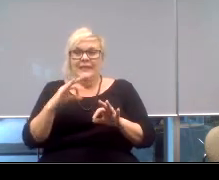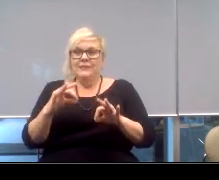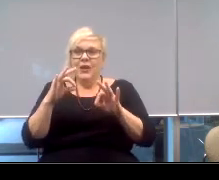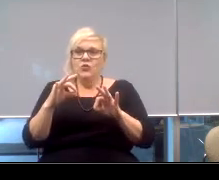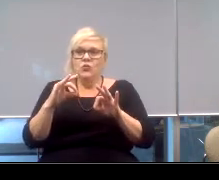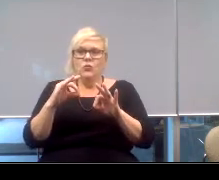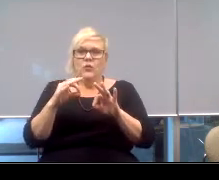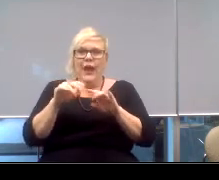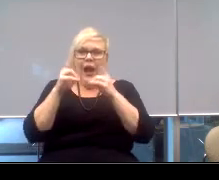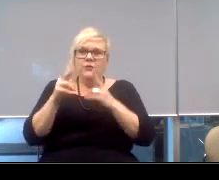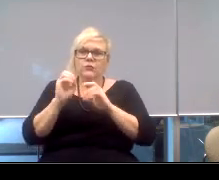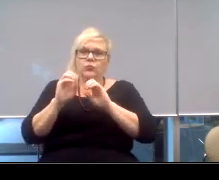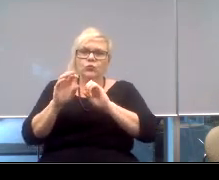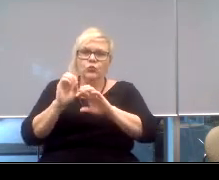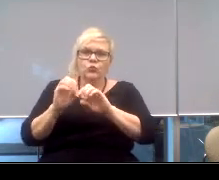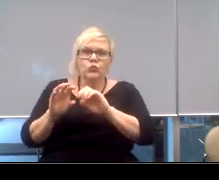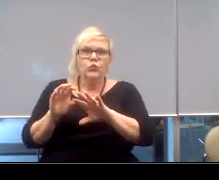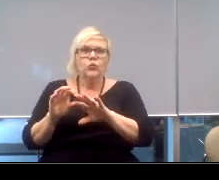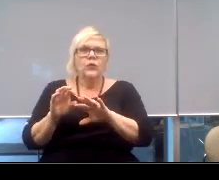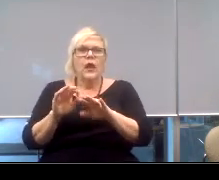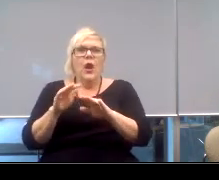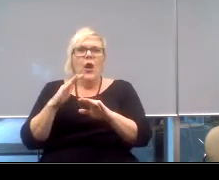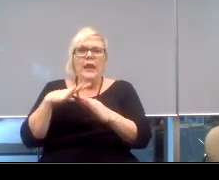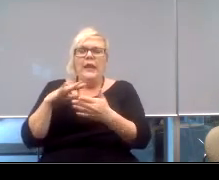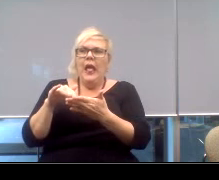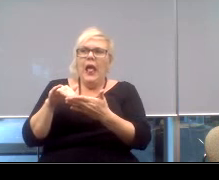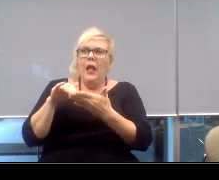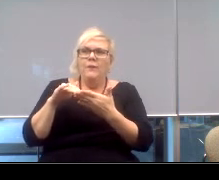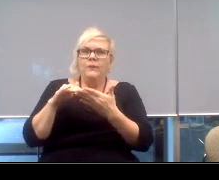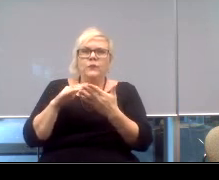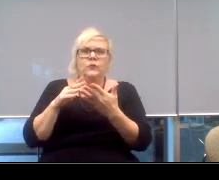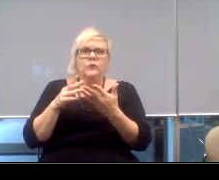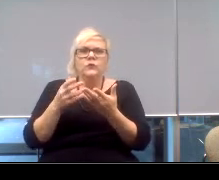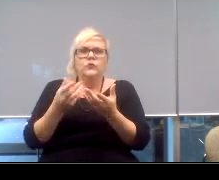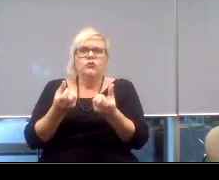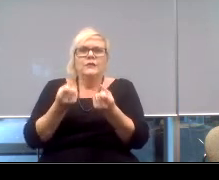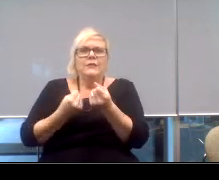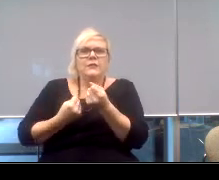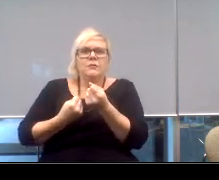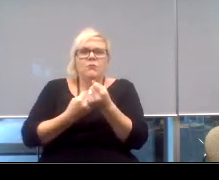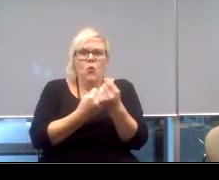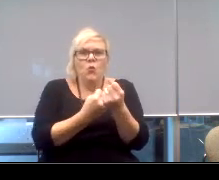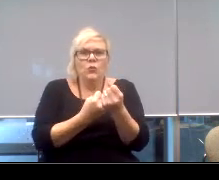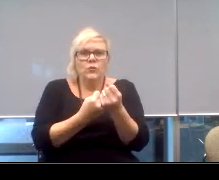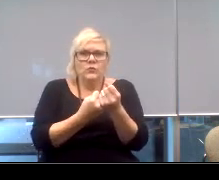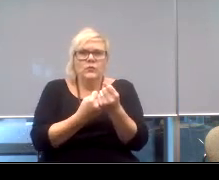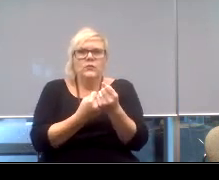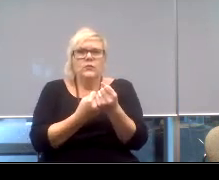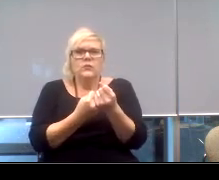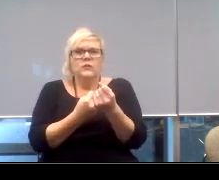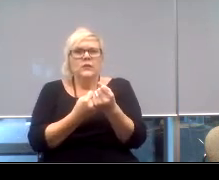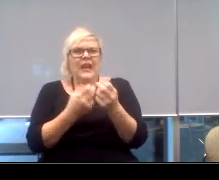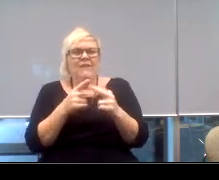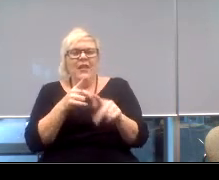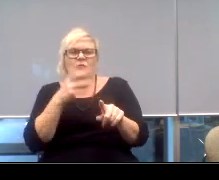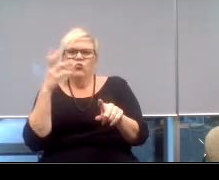including to assist with the delivery of supports that cater for their extreme functional impairment or very high support